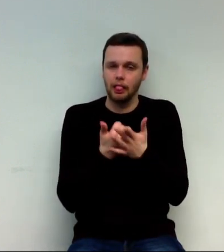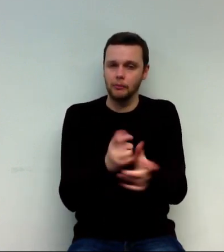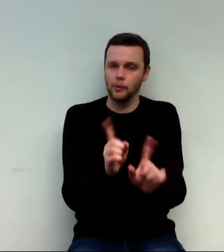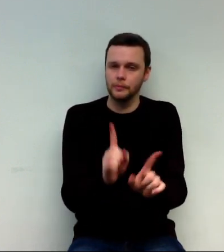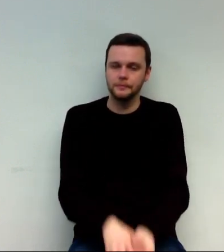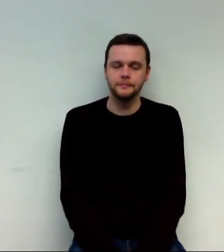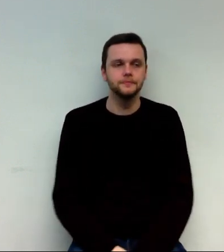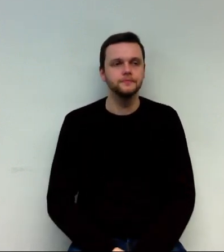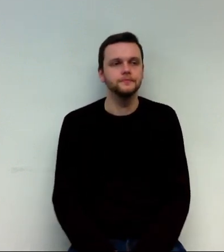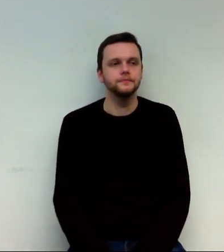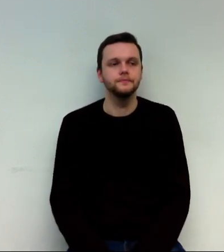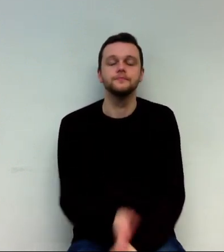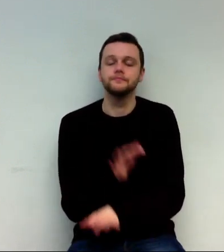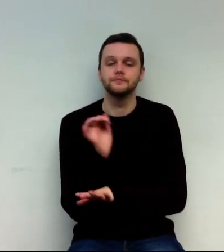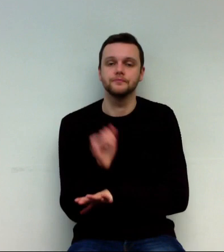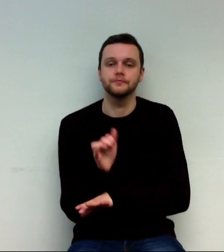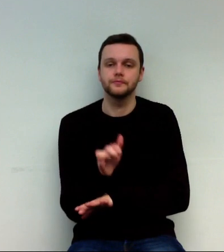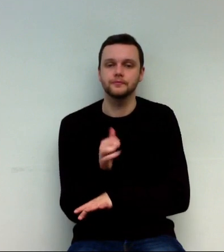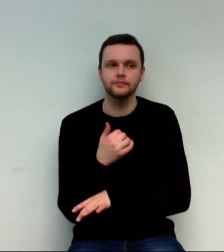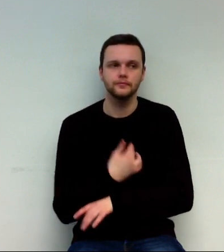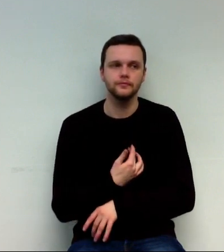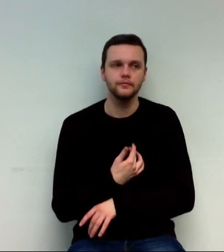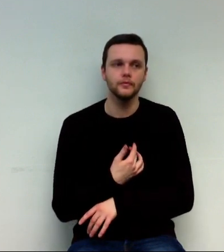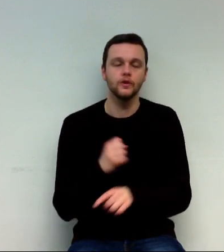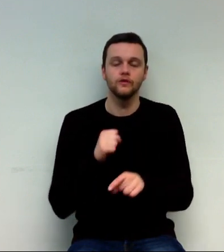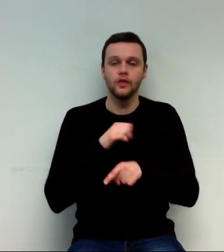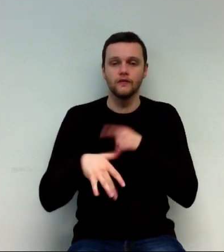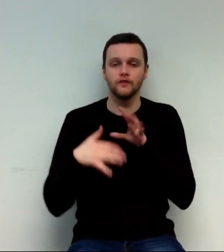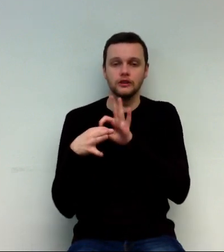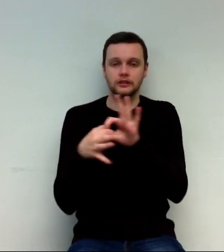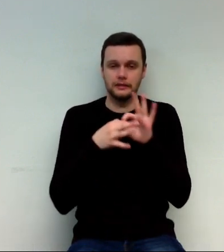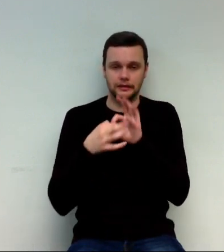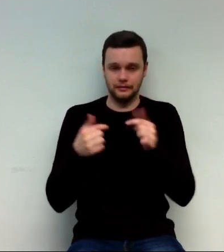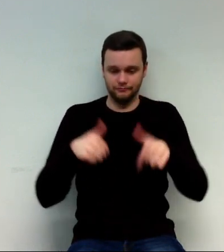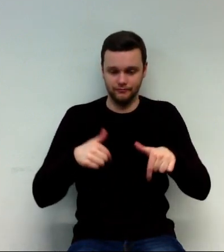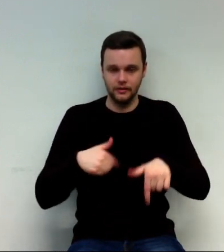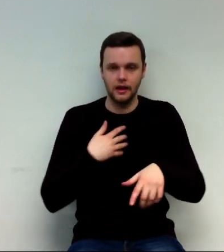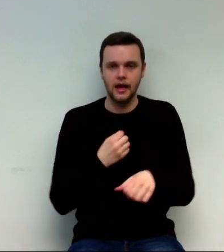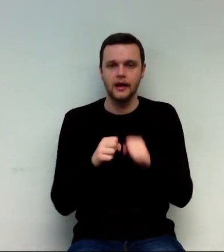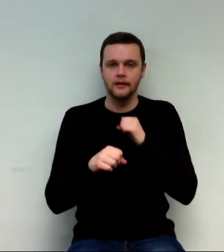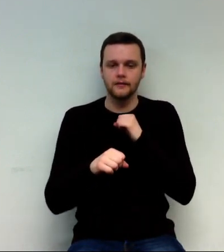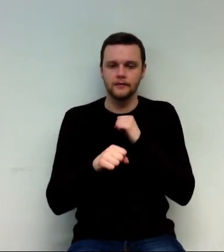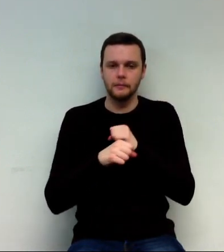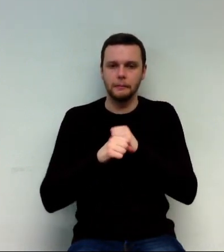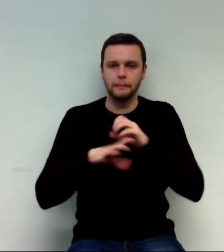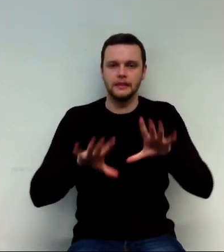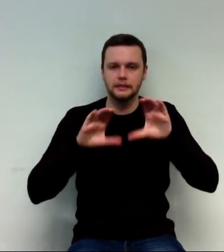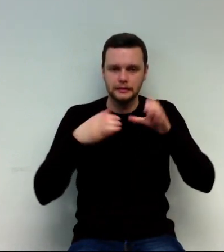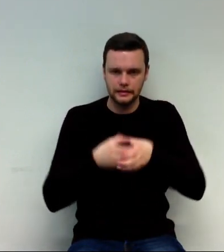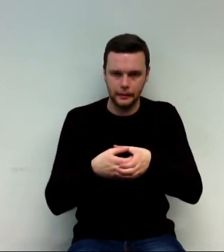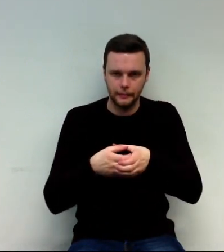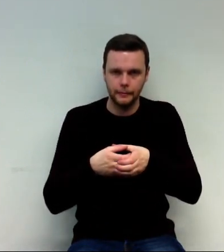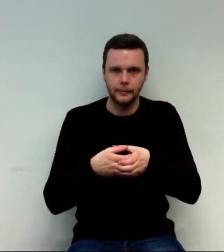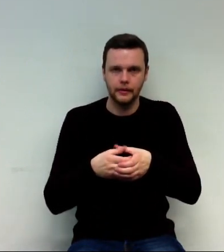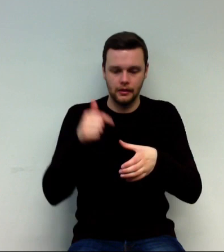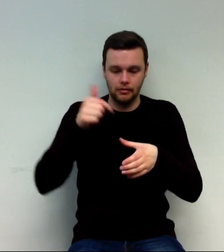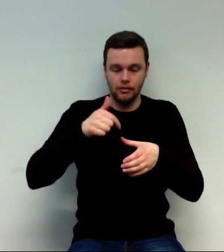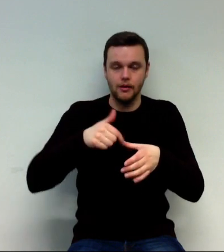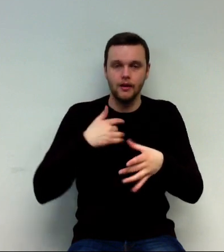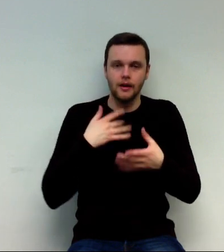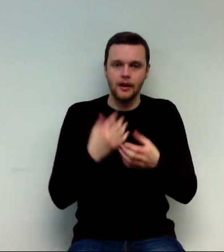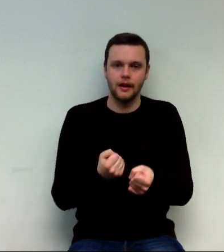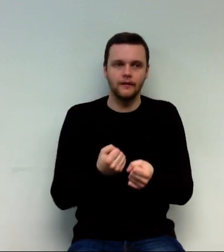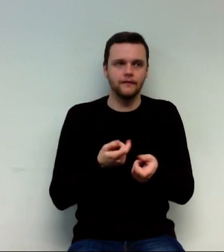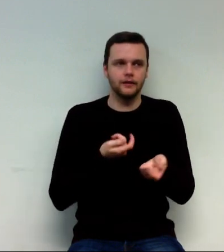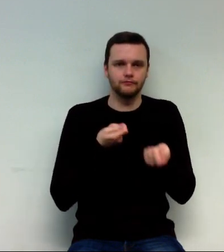Yeah. So the Fringe Society ourselves, we have a media team who within that have the sort of marketing and